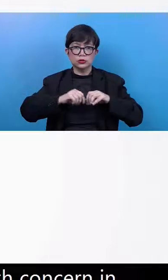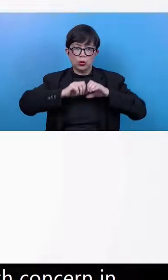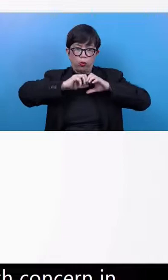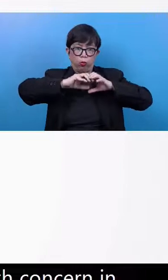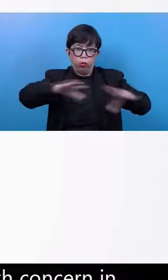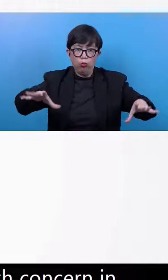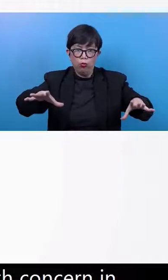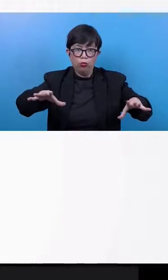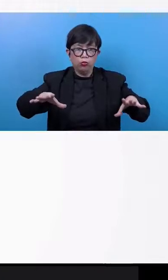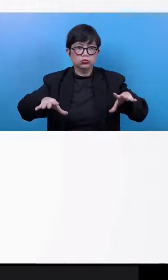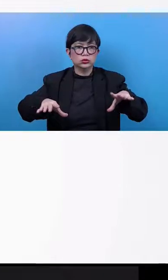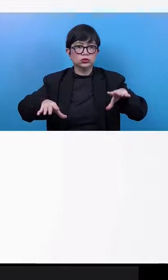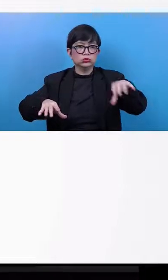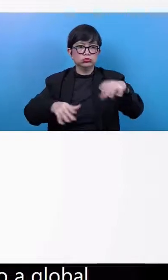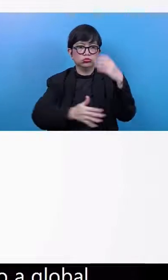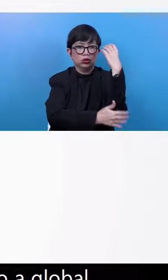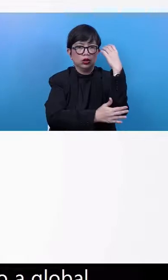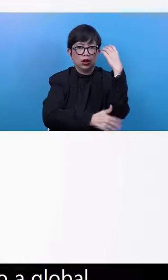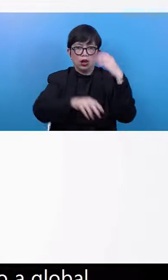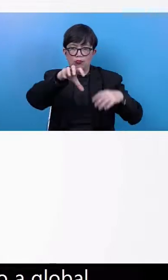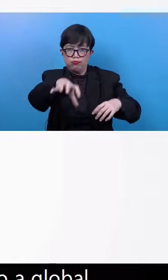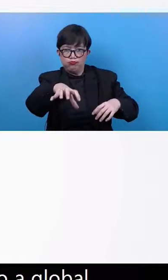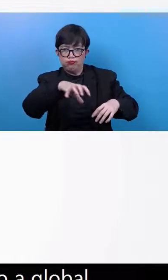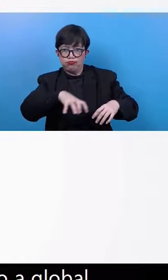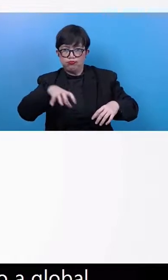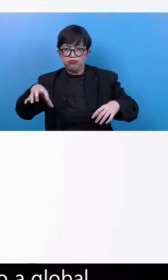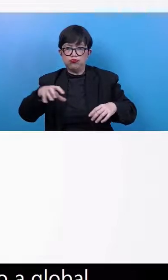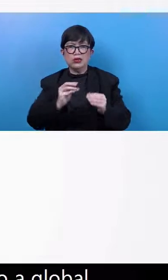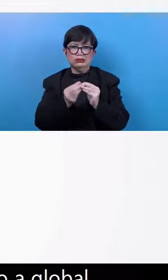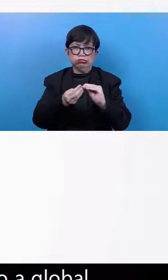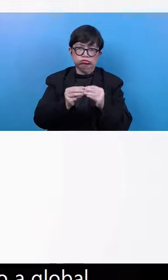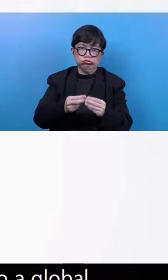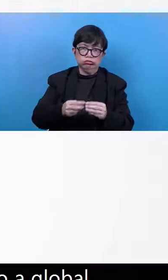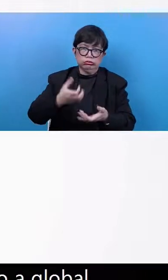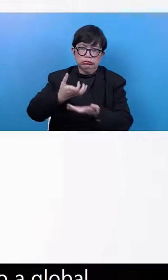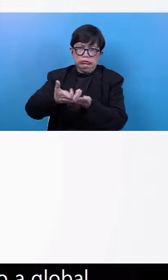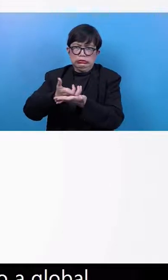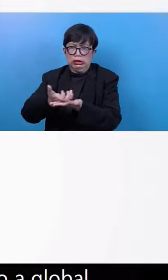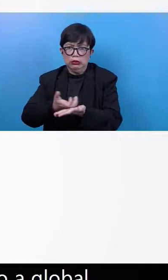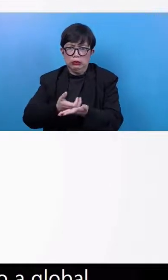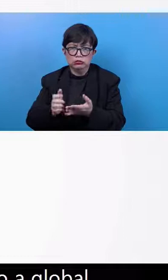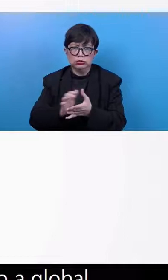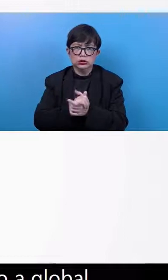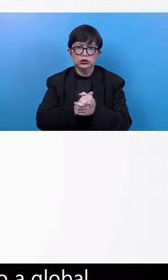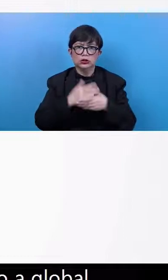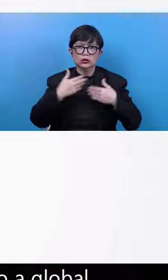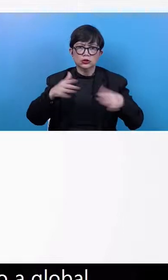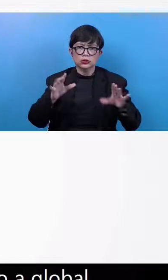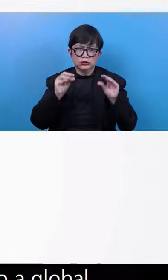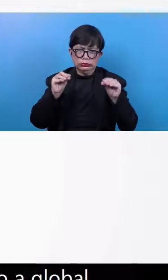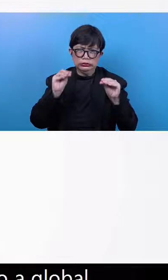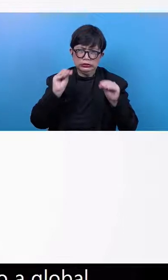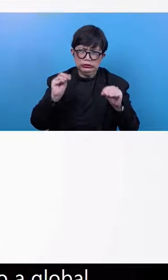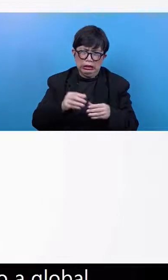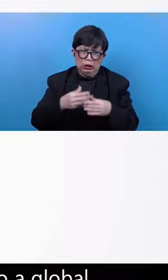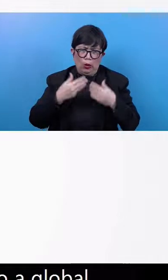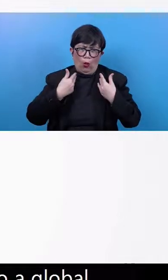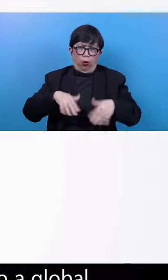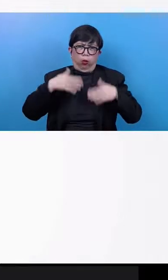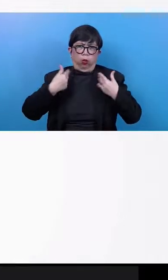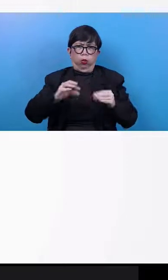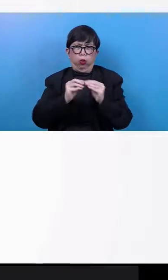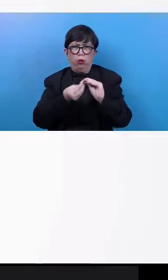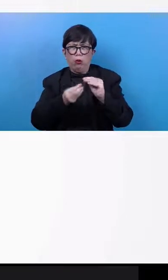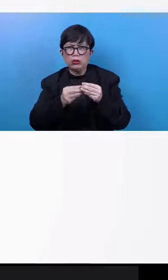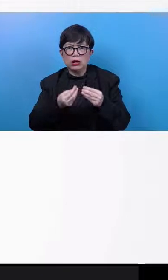recession and an unprecedented education crisis as schools had to close or went online in many parts